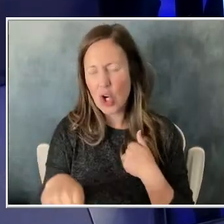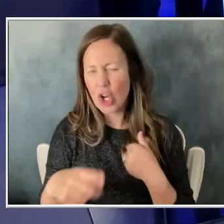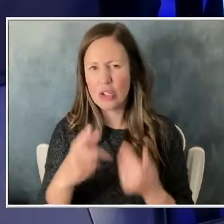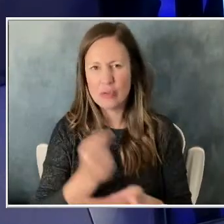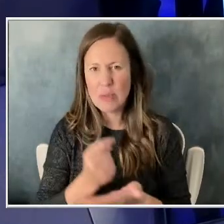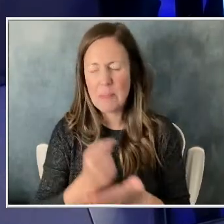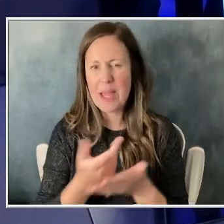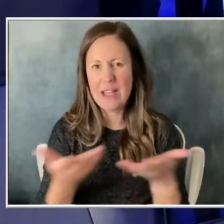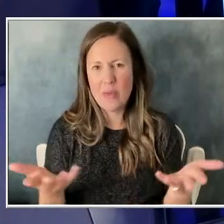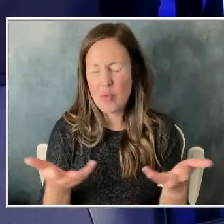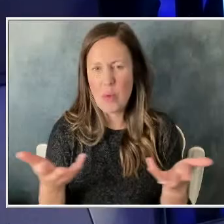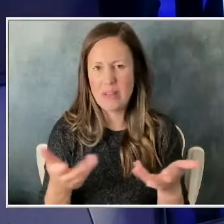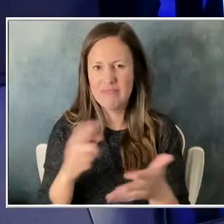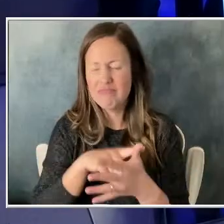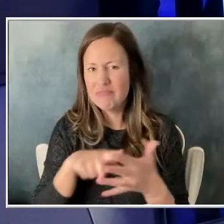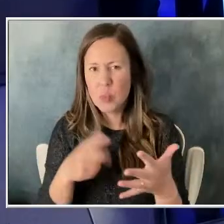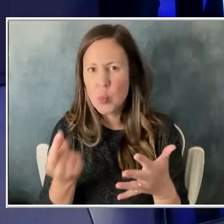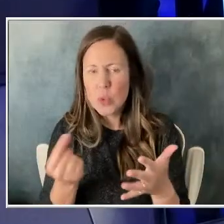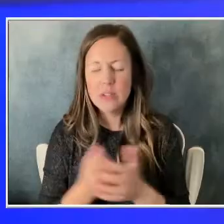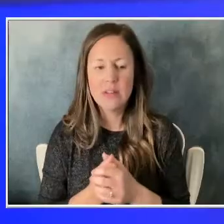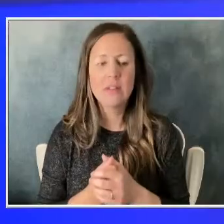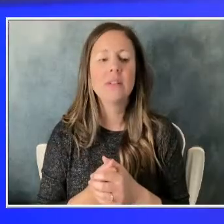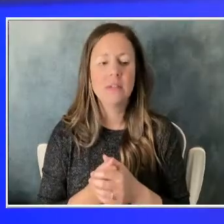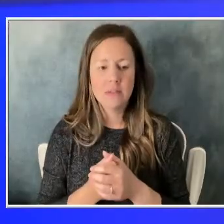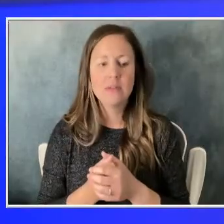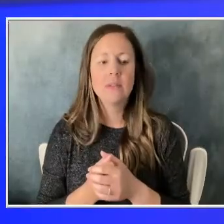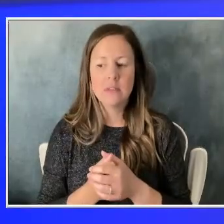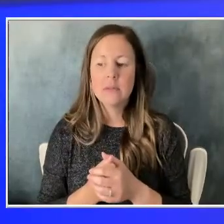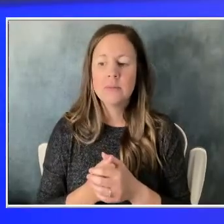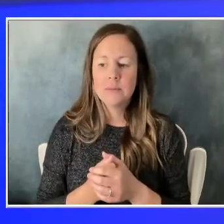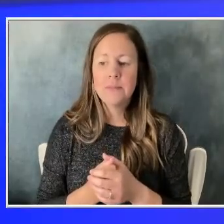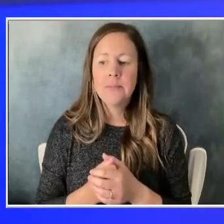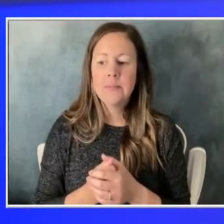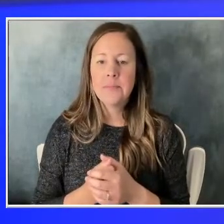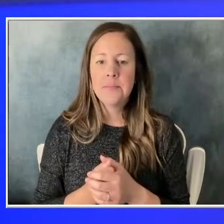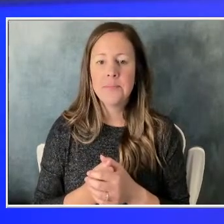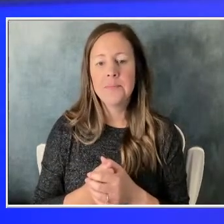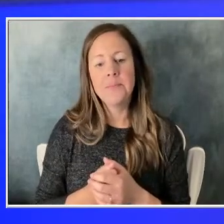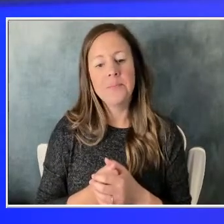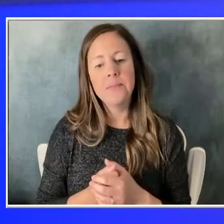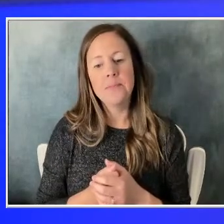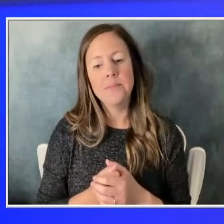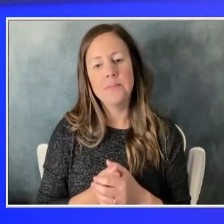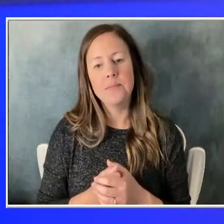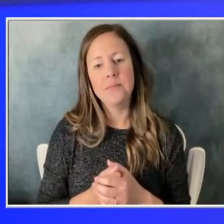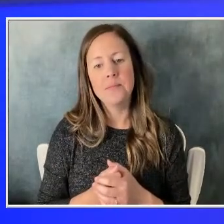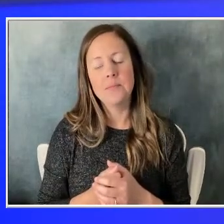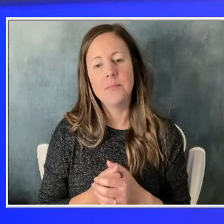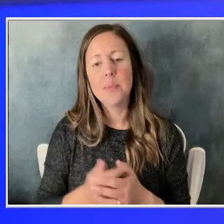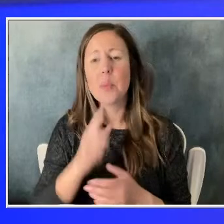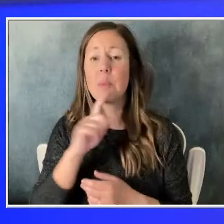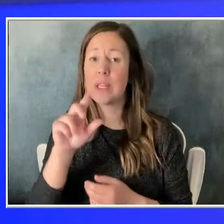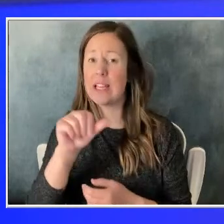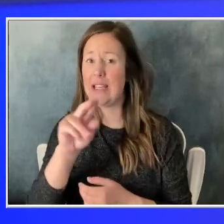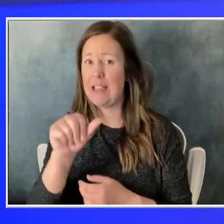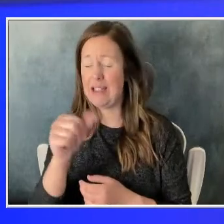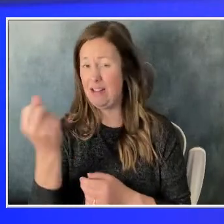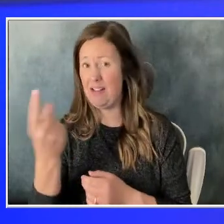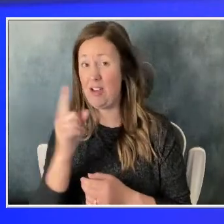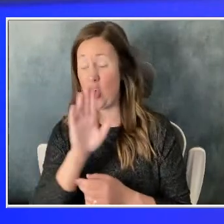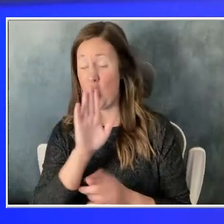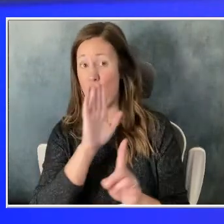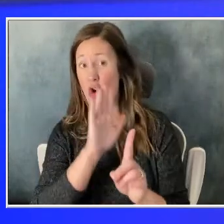ahead? Yeah, so the question is, first, when Anna came to us, she has a very unusual cancer, stomach cancer. We call